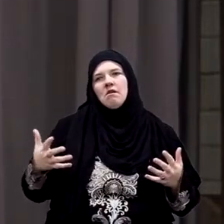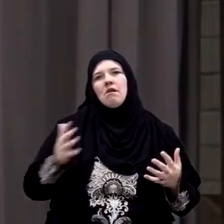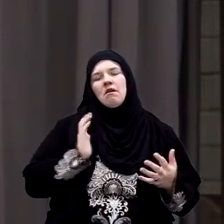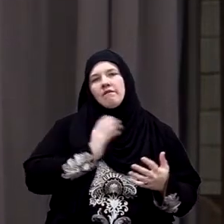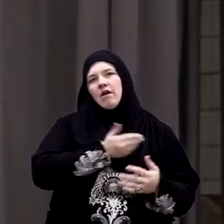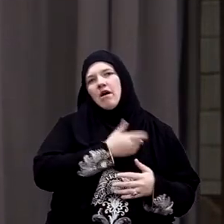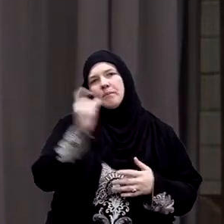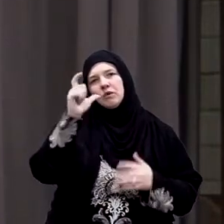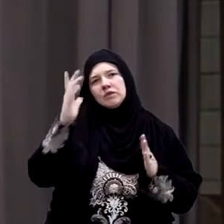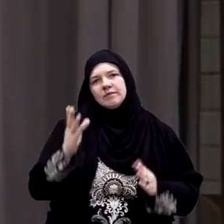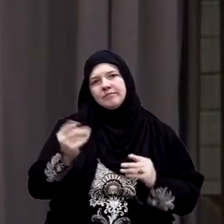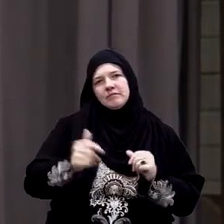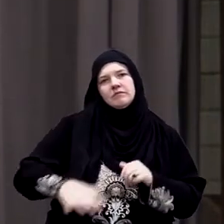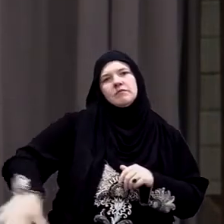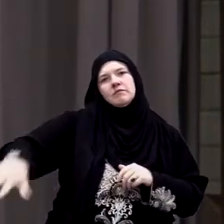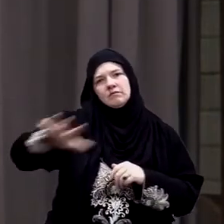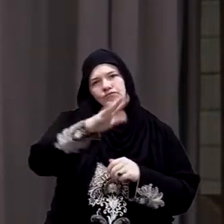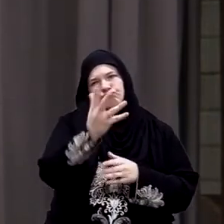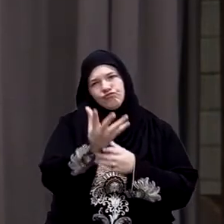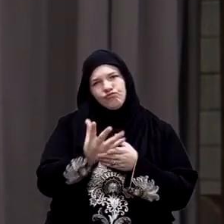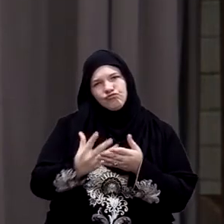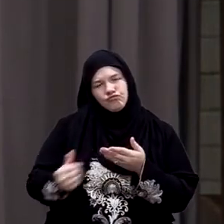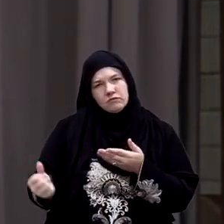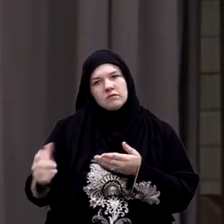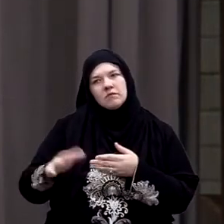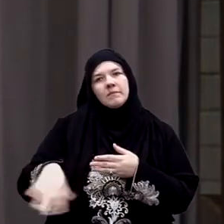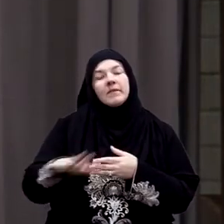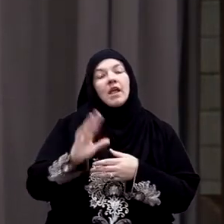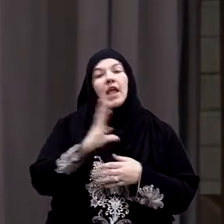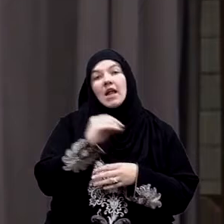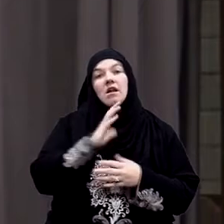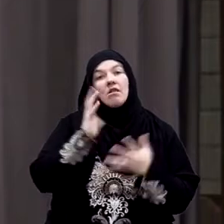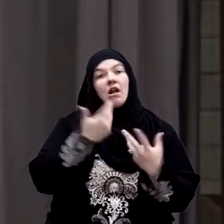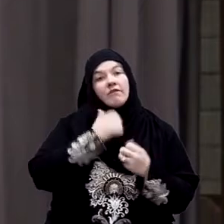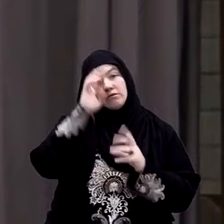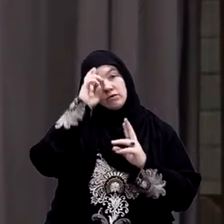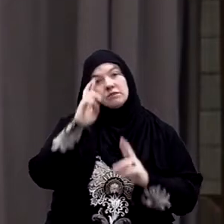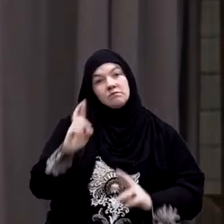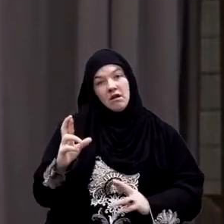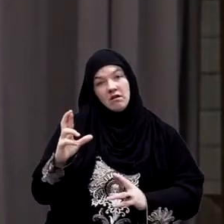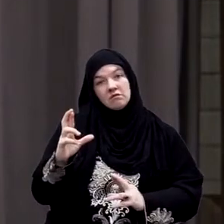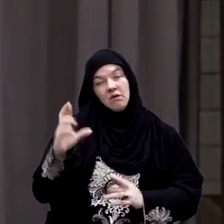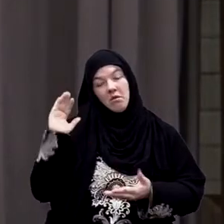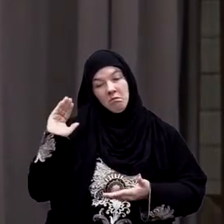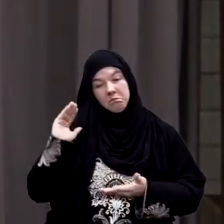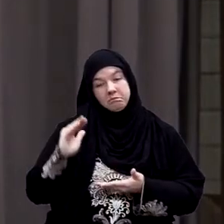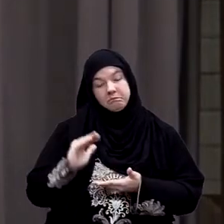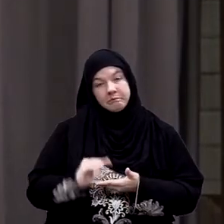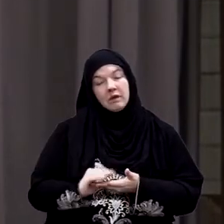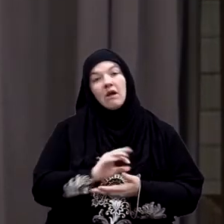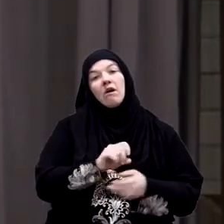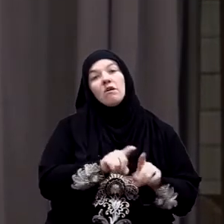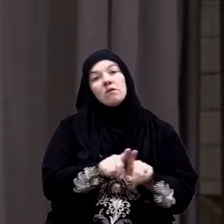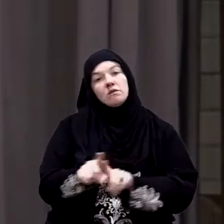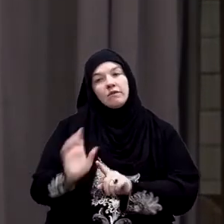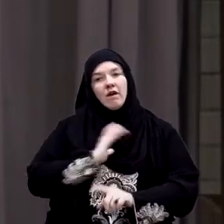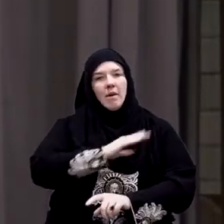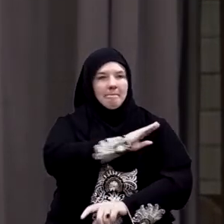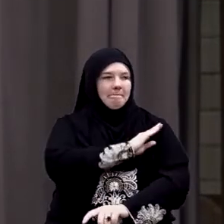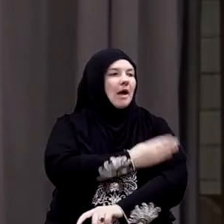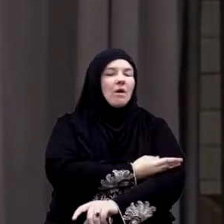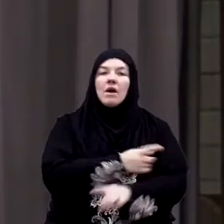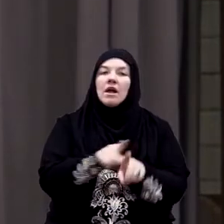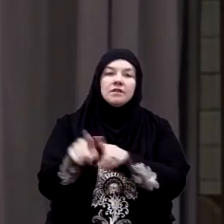land, a large degree of our dignity, and a whole lot of our power